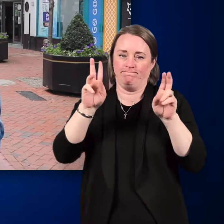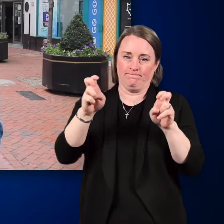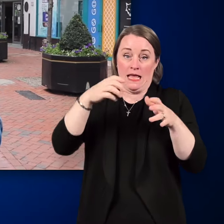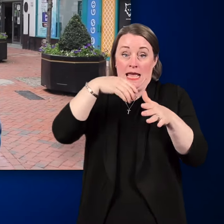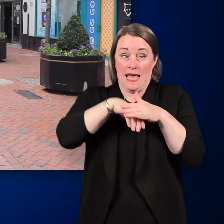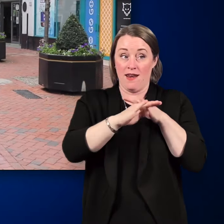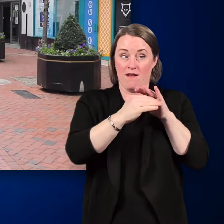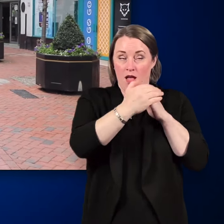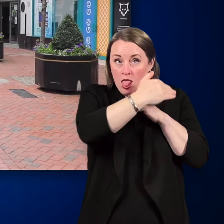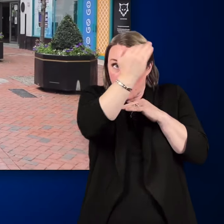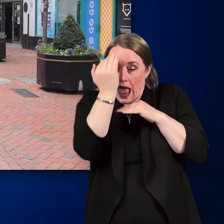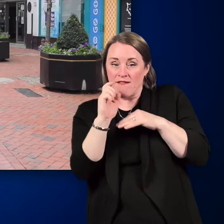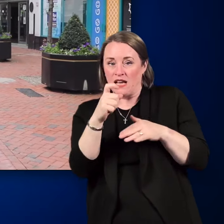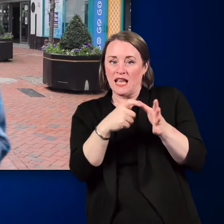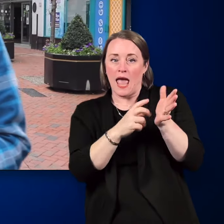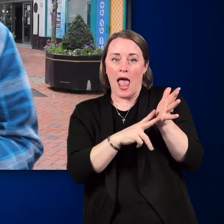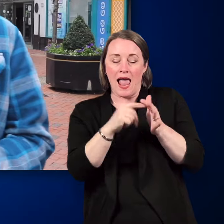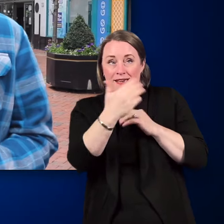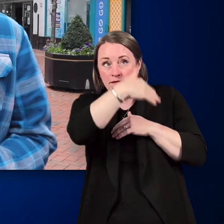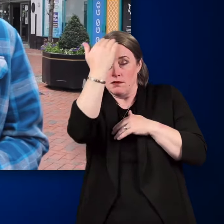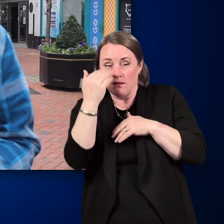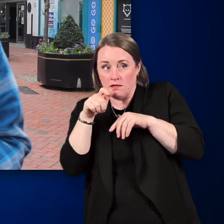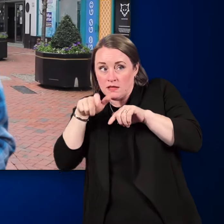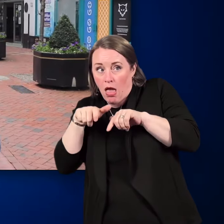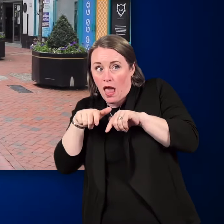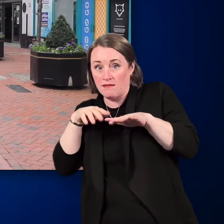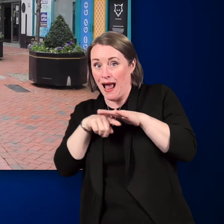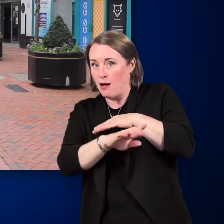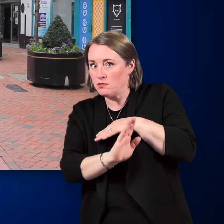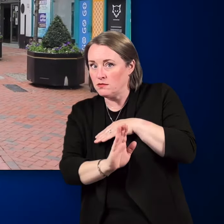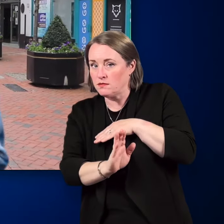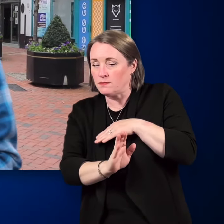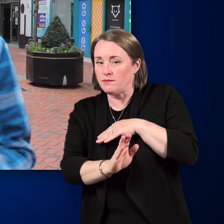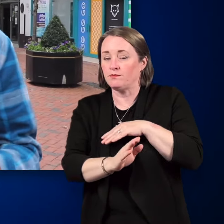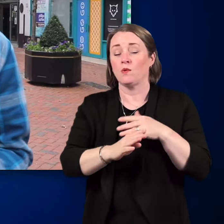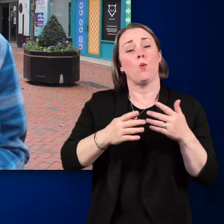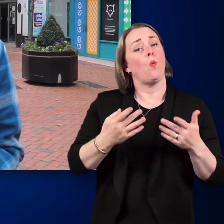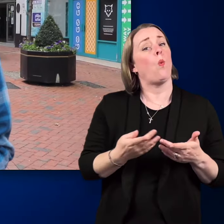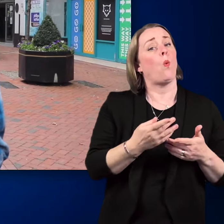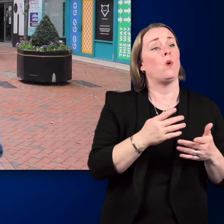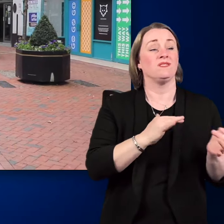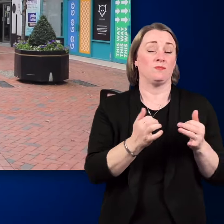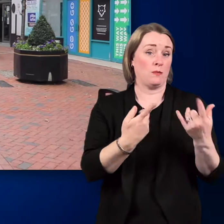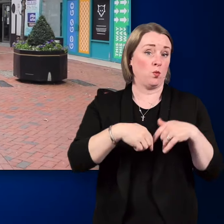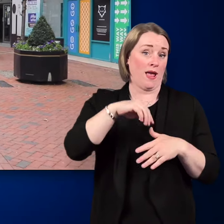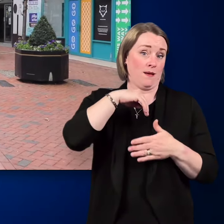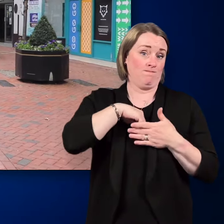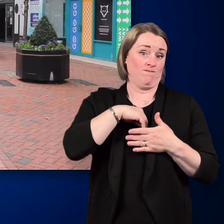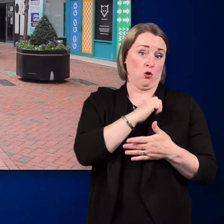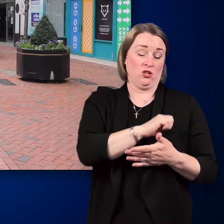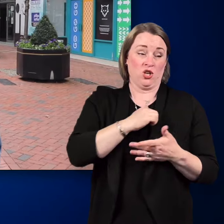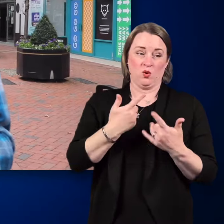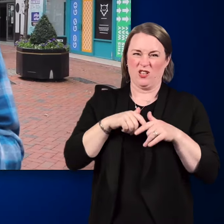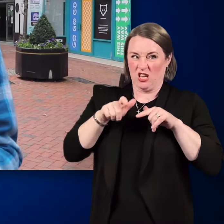stay in our cave. Or as Christians, I think we can be good at staying in our caves